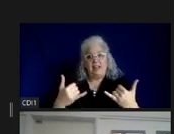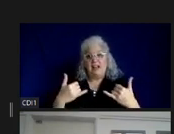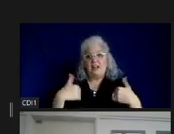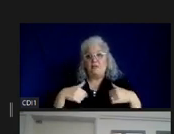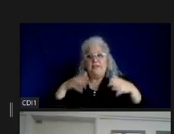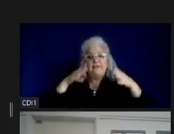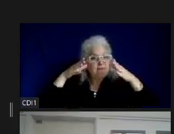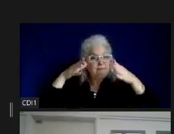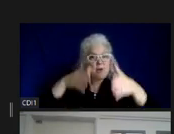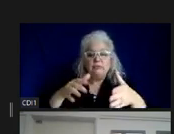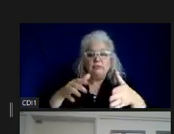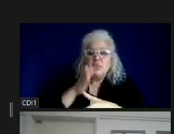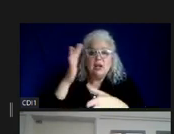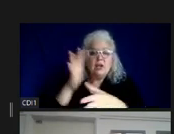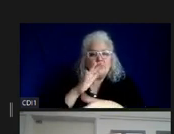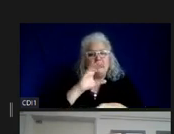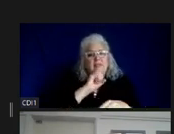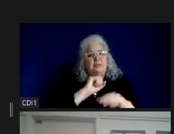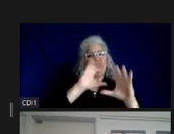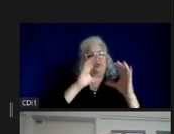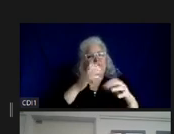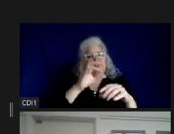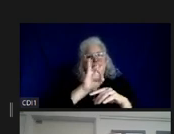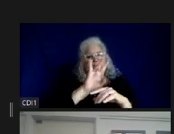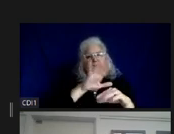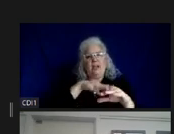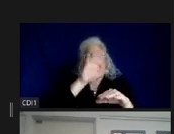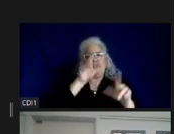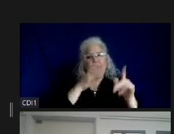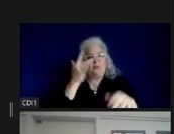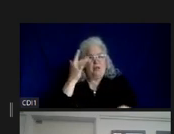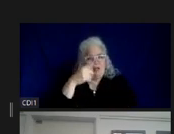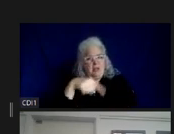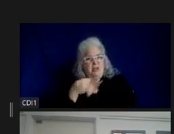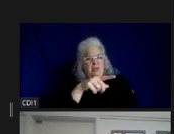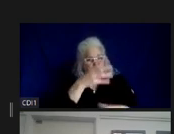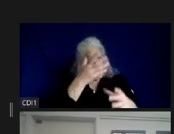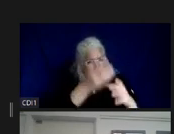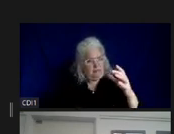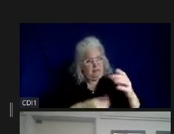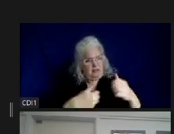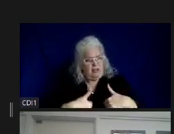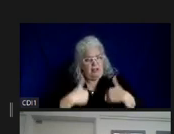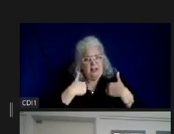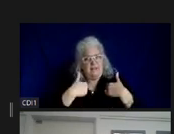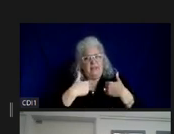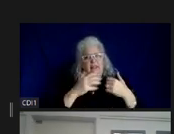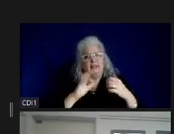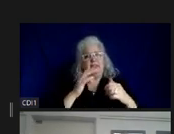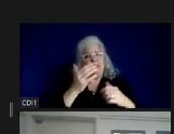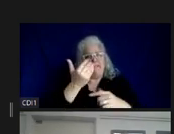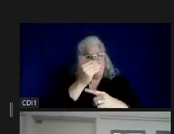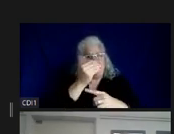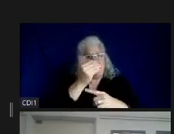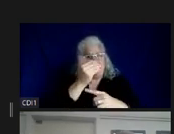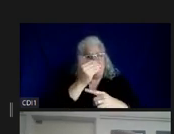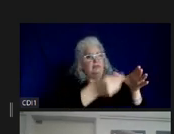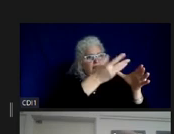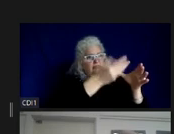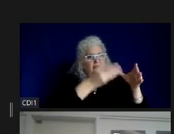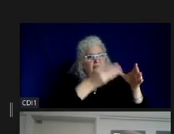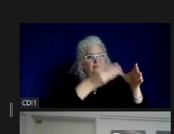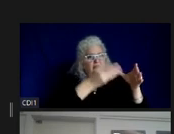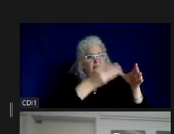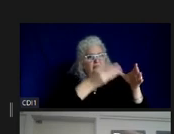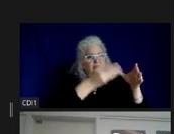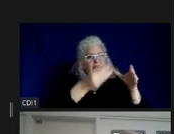what we describe as the mortality, most of the folks having the worst possible outcomes are in this age